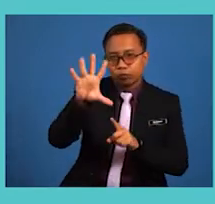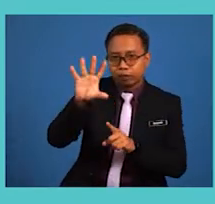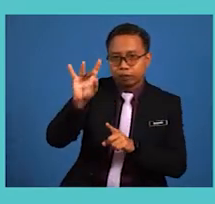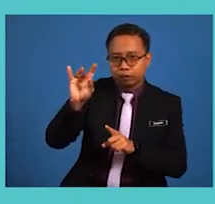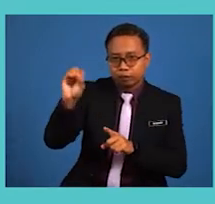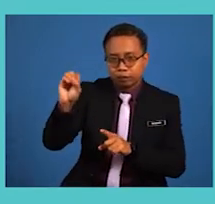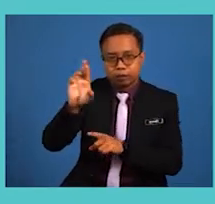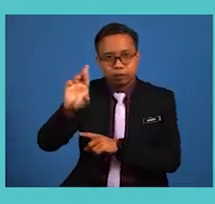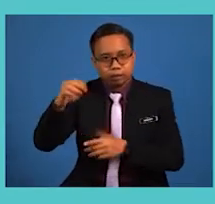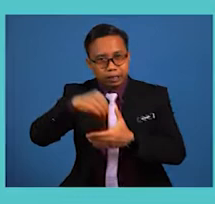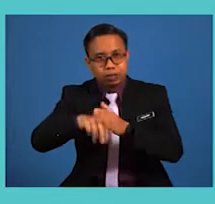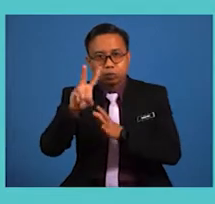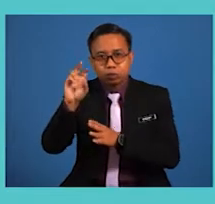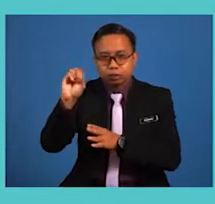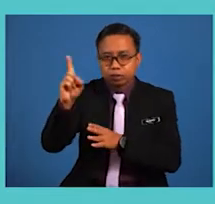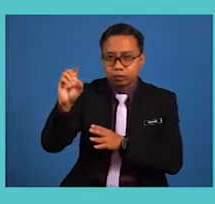580,000 in 2010.